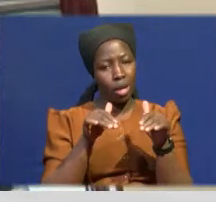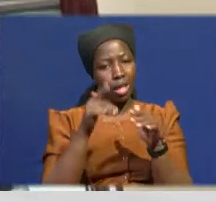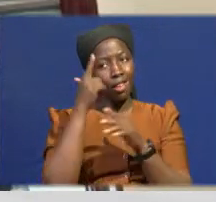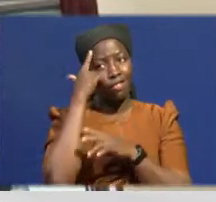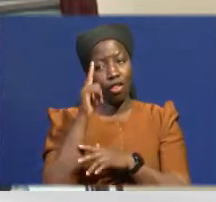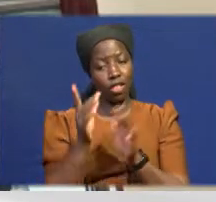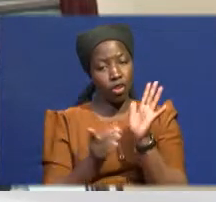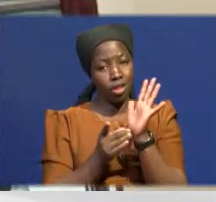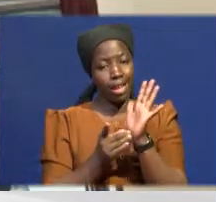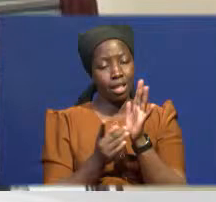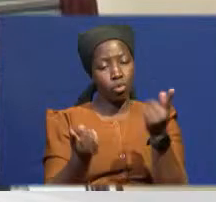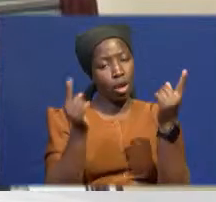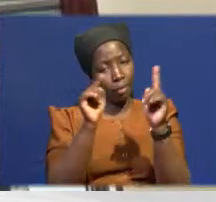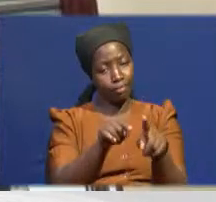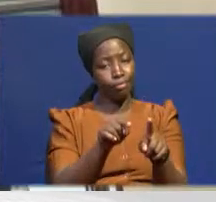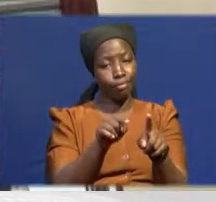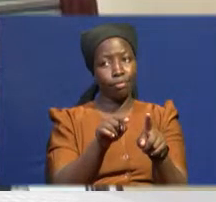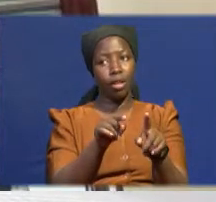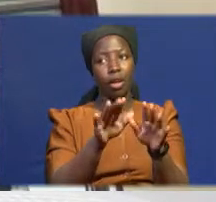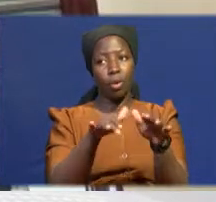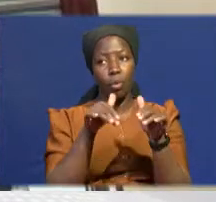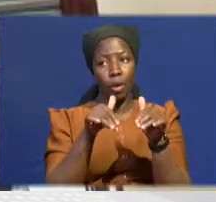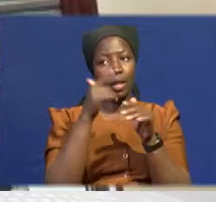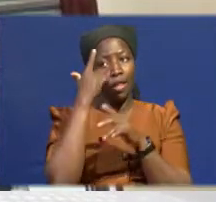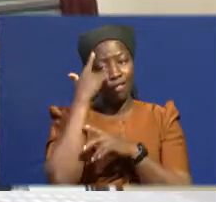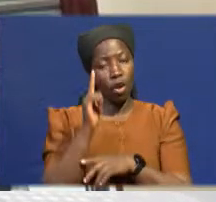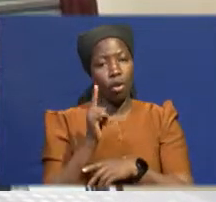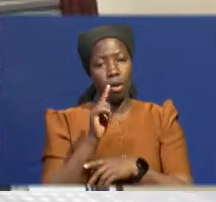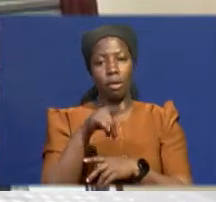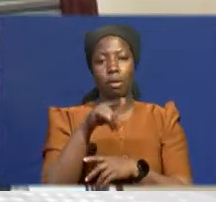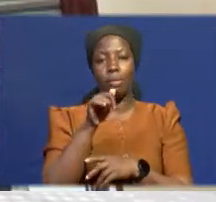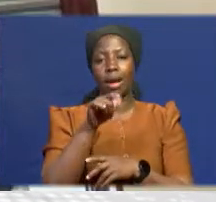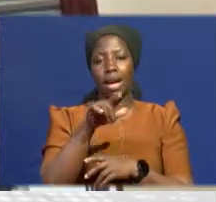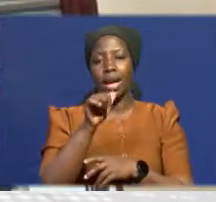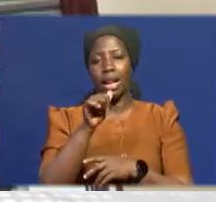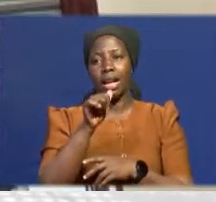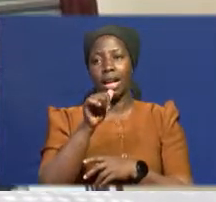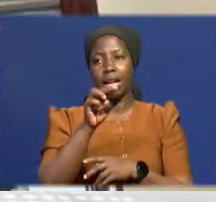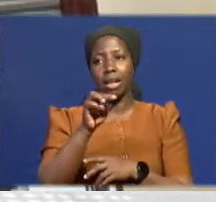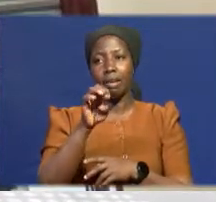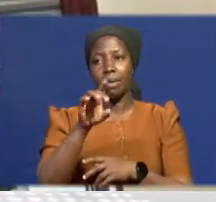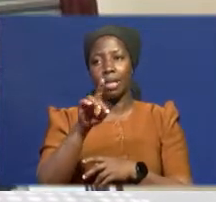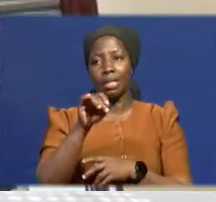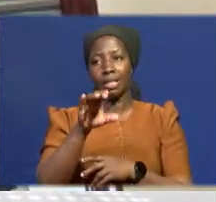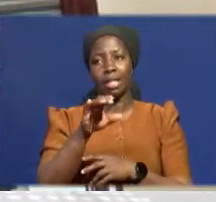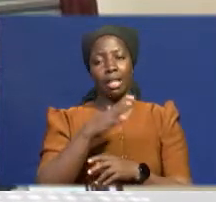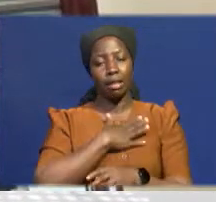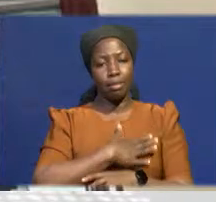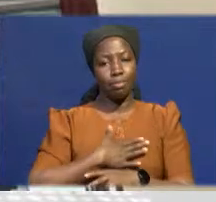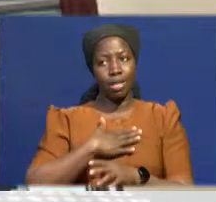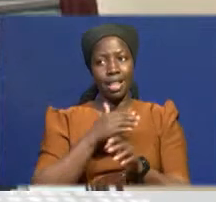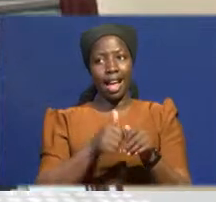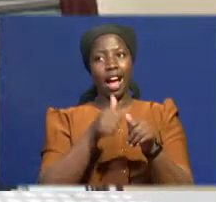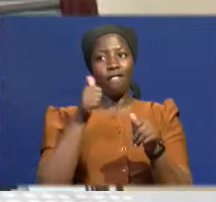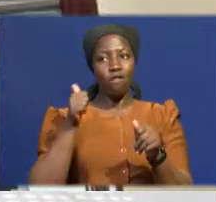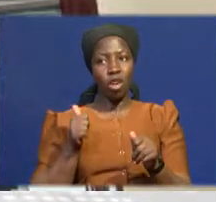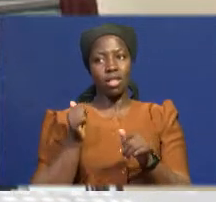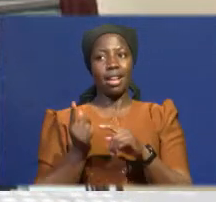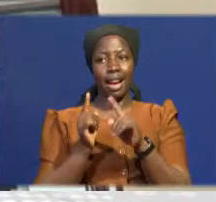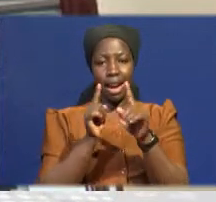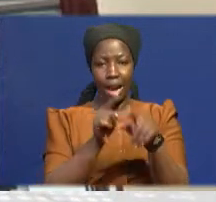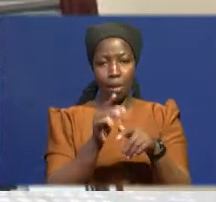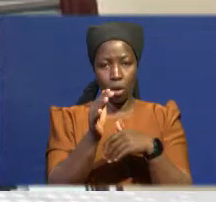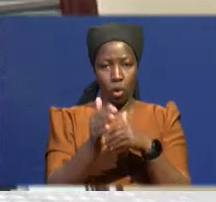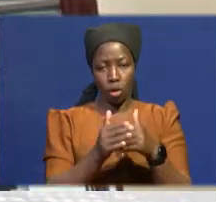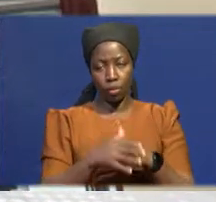for a marshal, wait for the doctors, wait for the paramedics, And please refrain from going too nuts on social media.